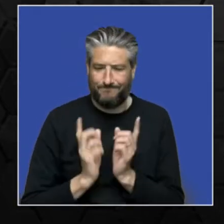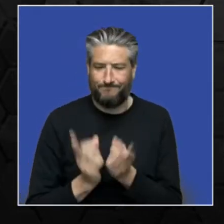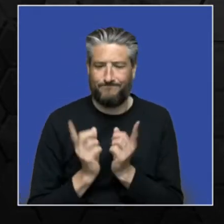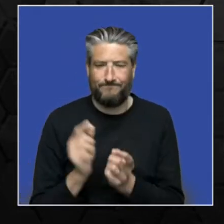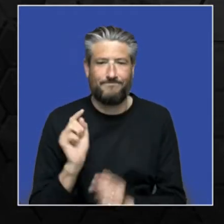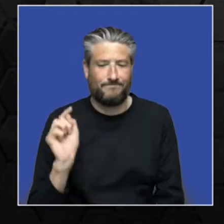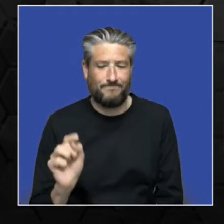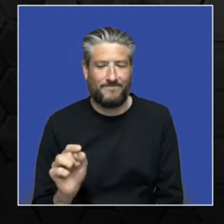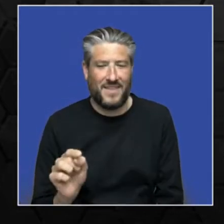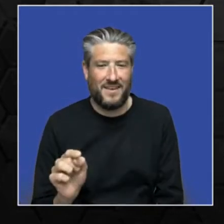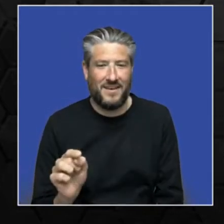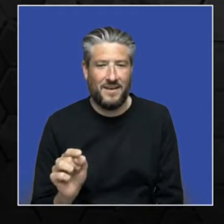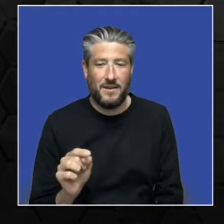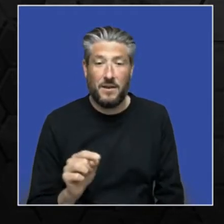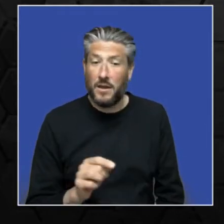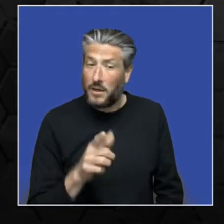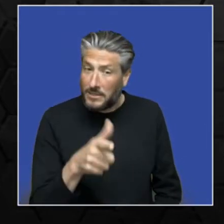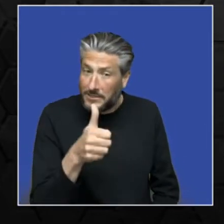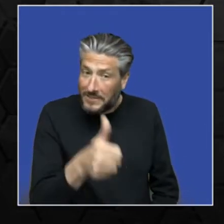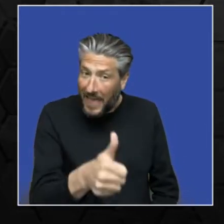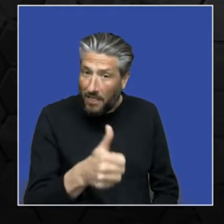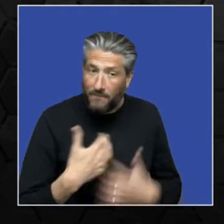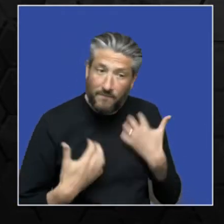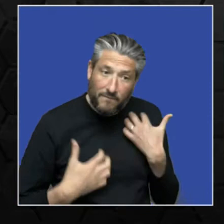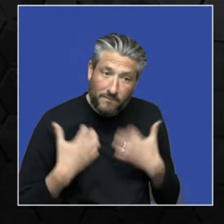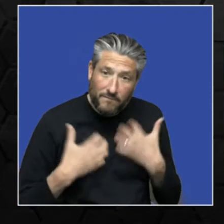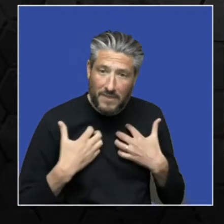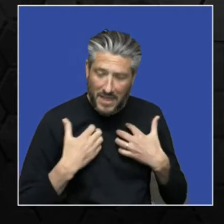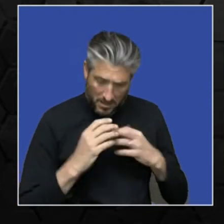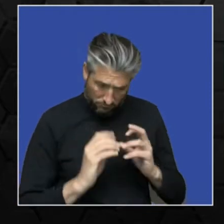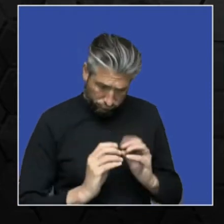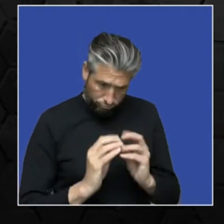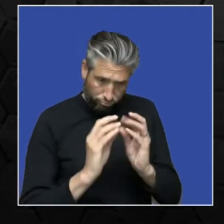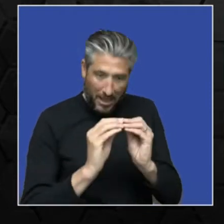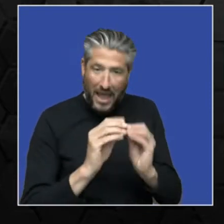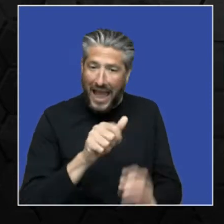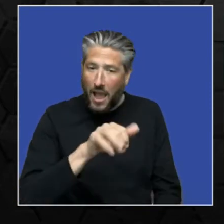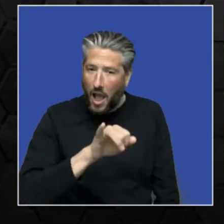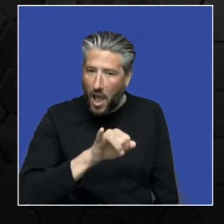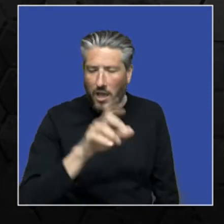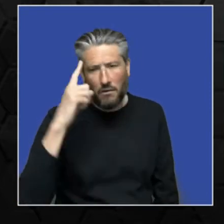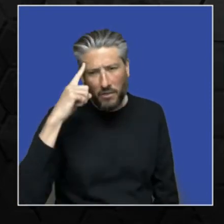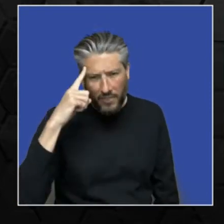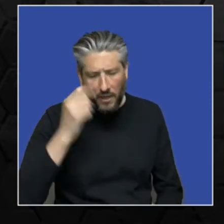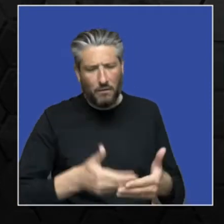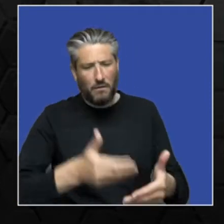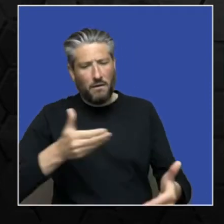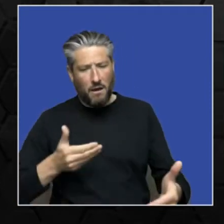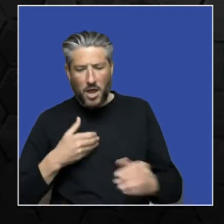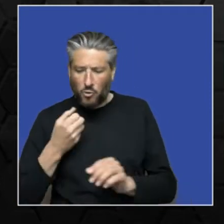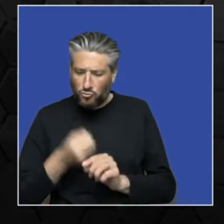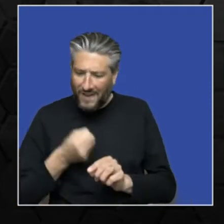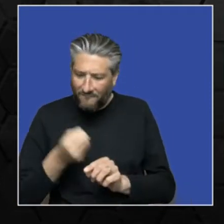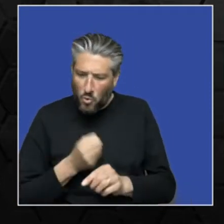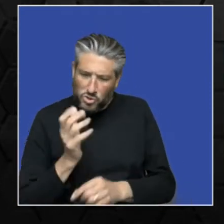sort of AIs, you can start thinking about what is reinforcement learning and how can I start getting involved with